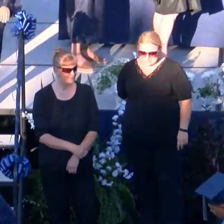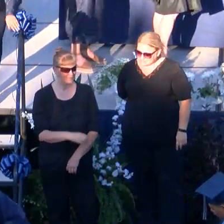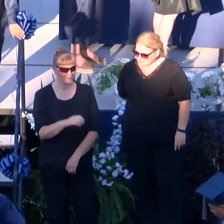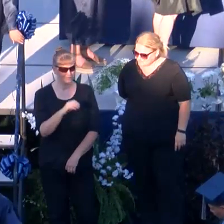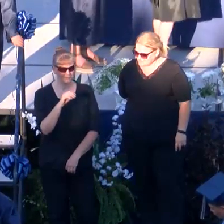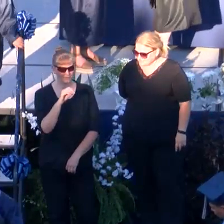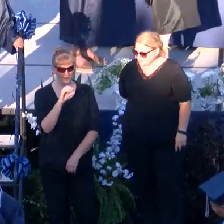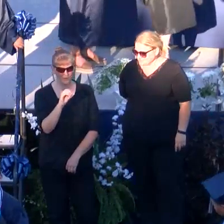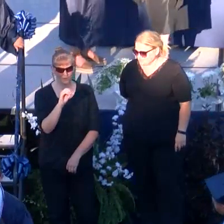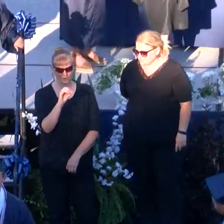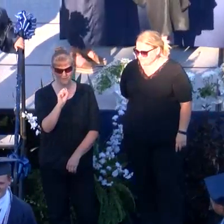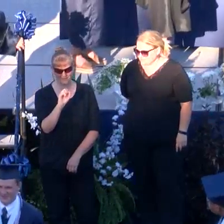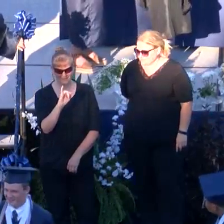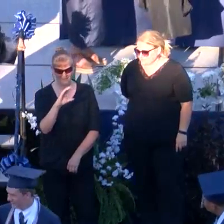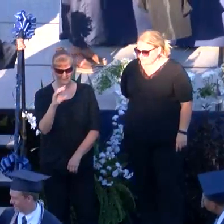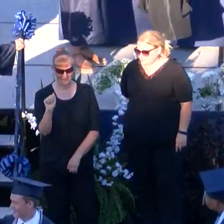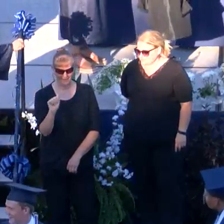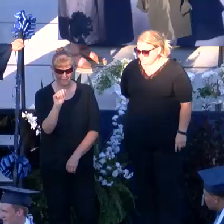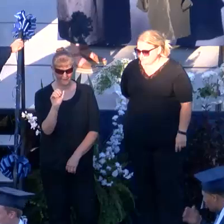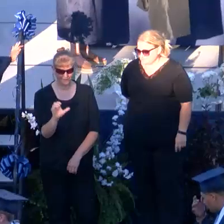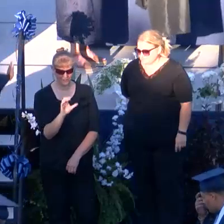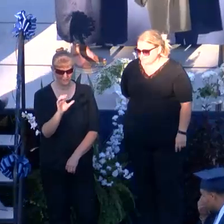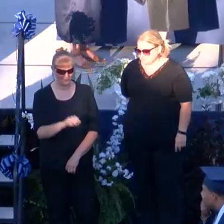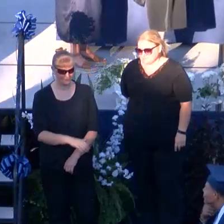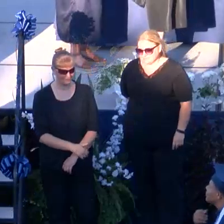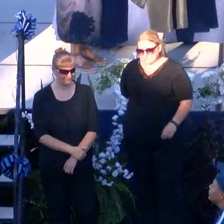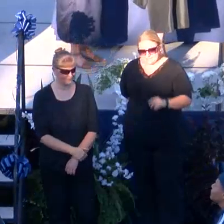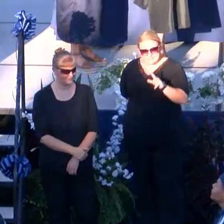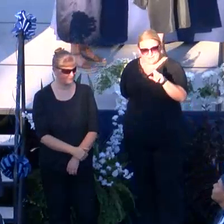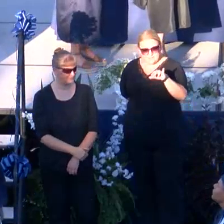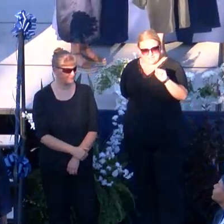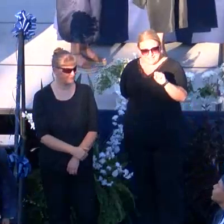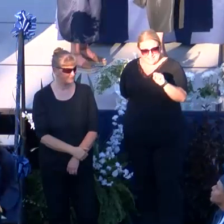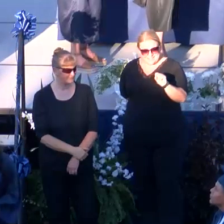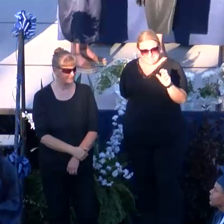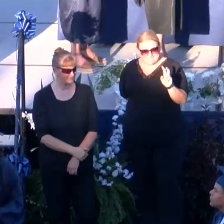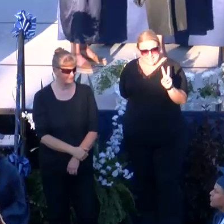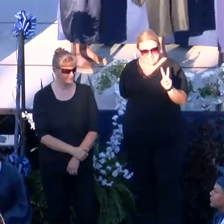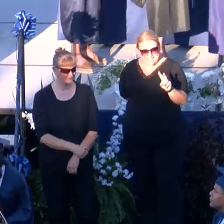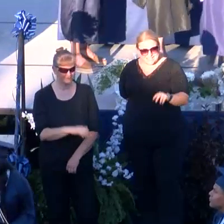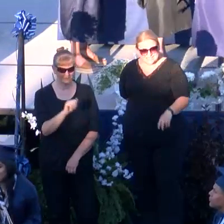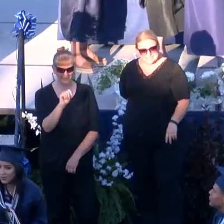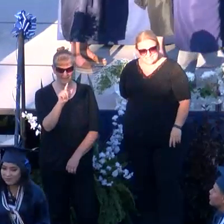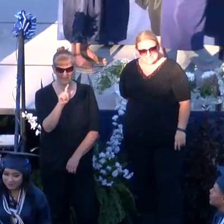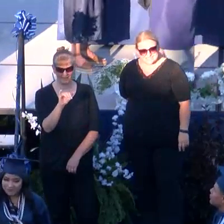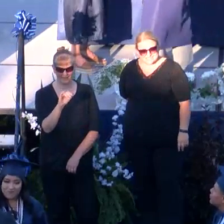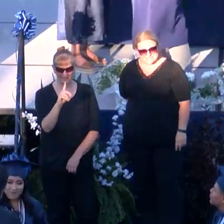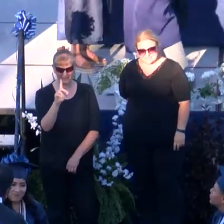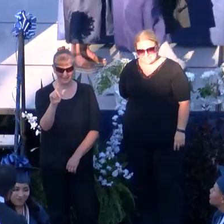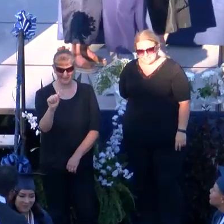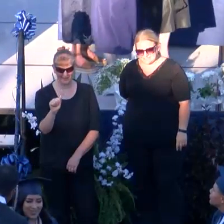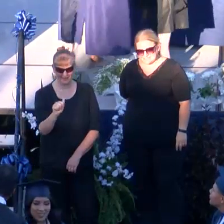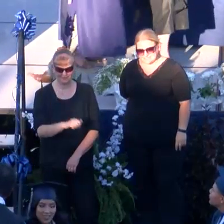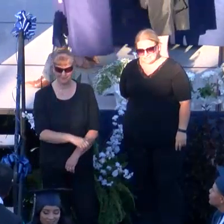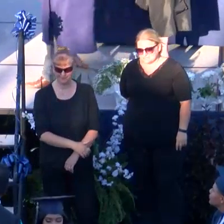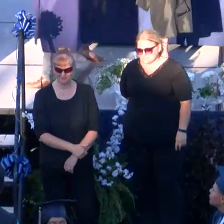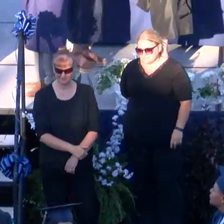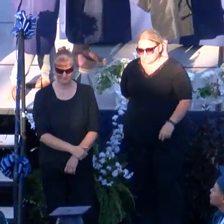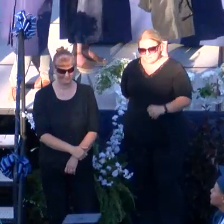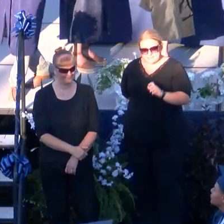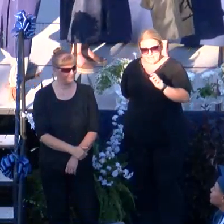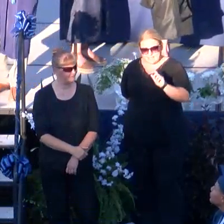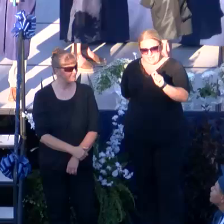Ociel Santos. Luis Vega. Alenia Flores.